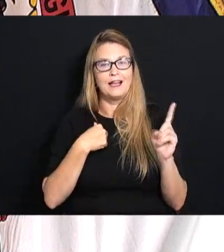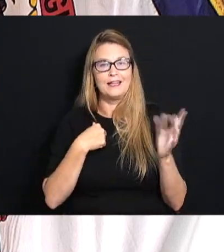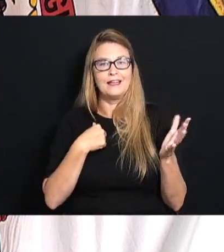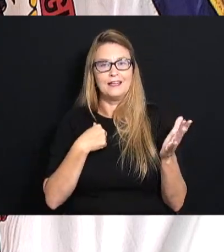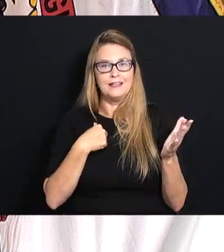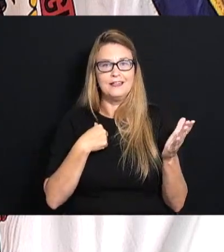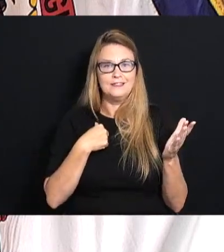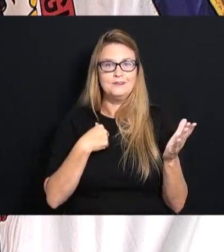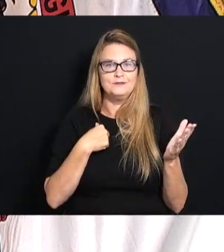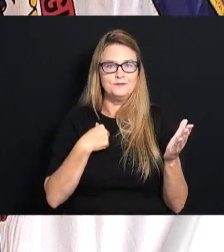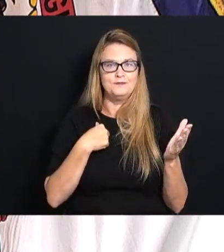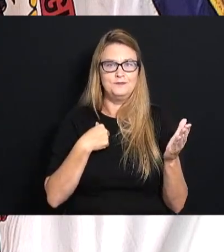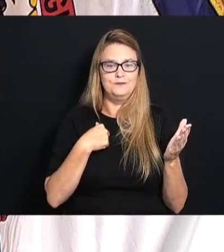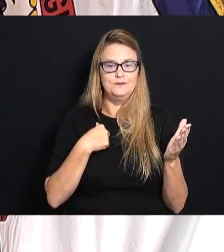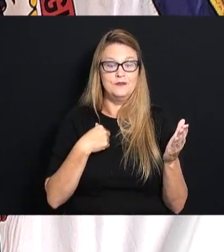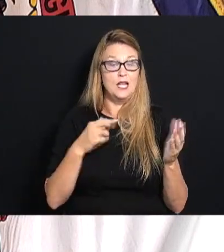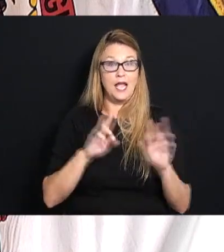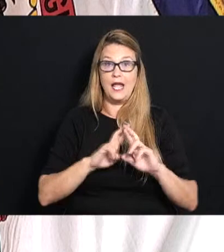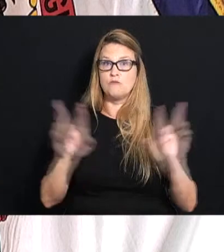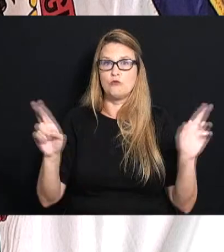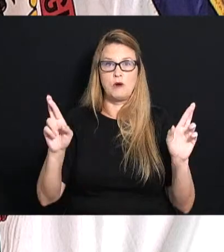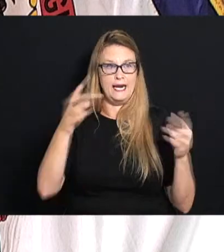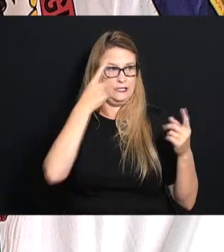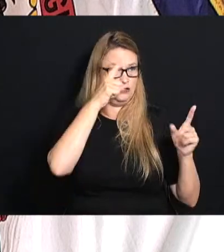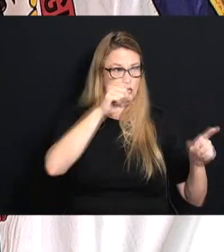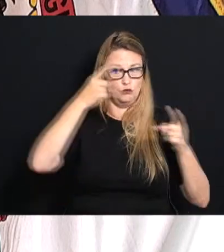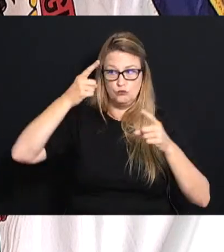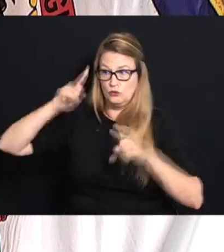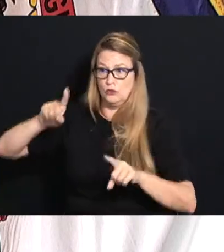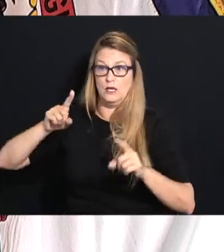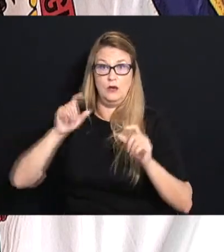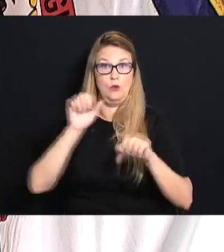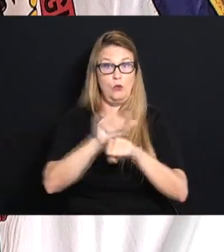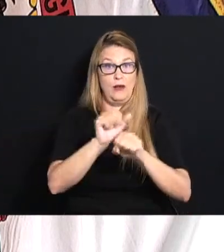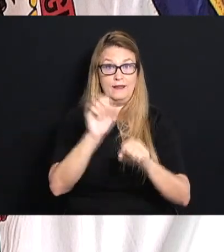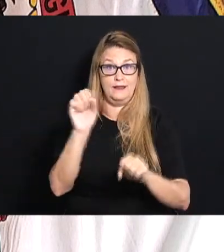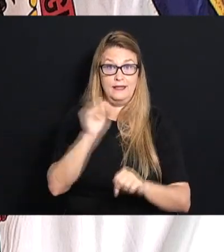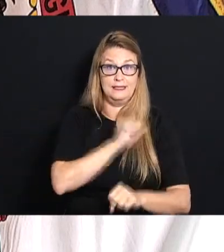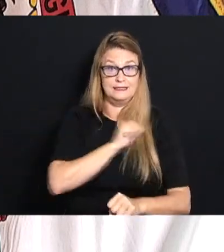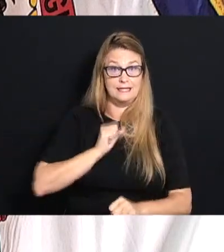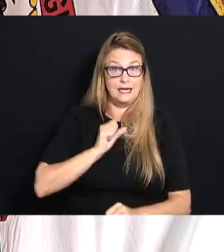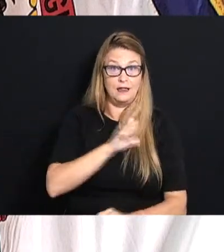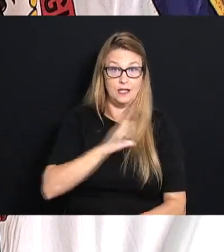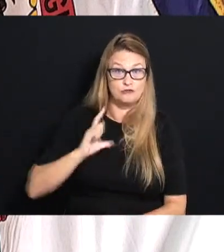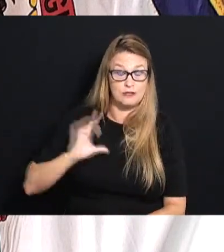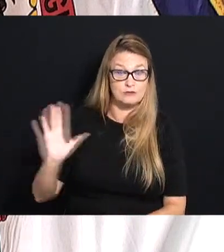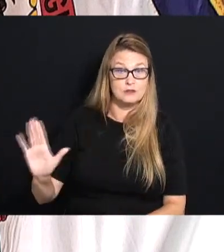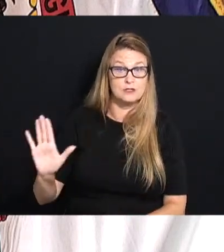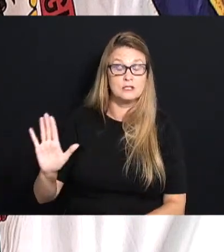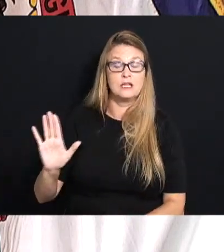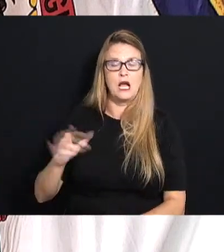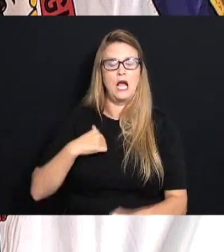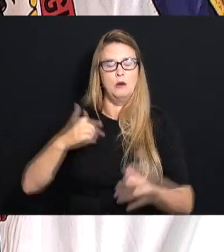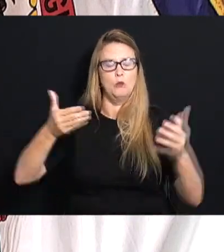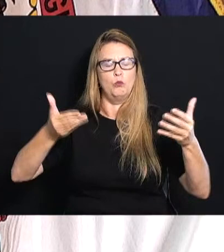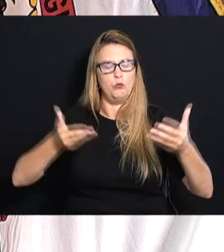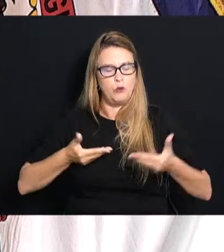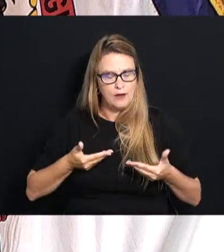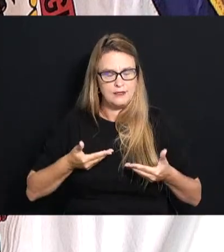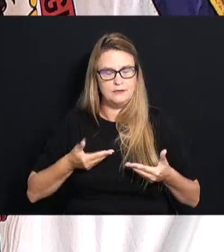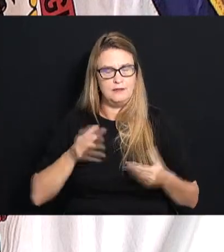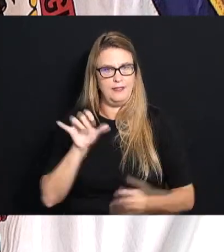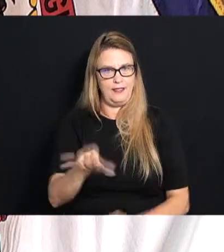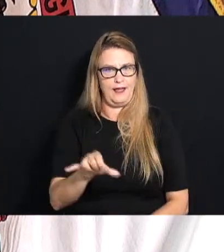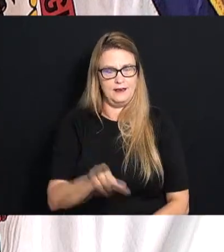question, I stand ready to compromise. I stand ready to work. I welcome and welcome and welcome. You know,